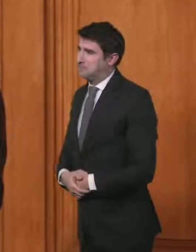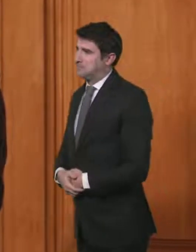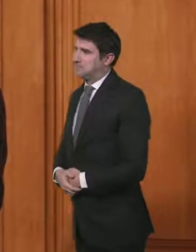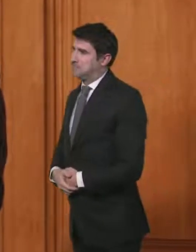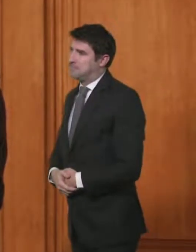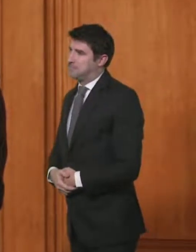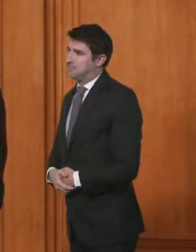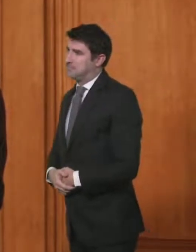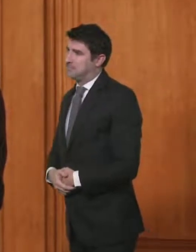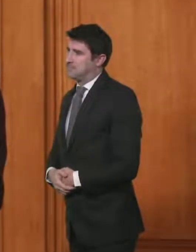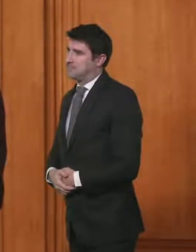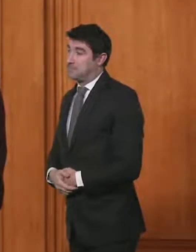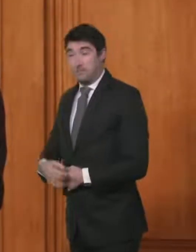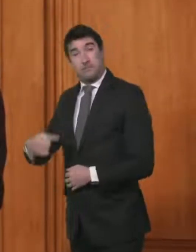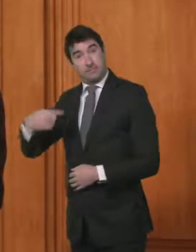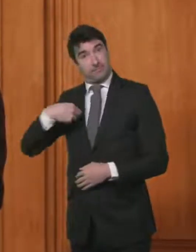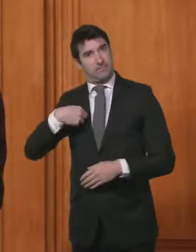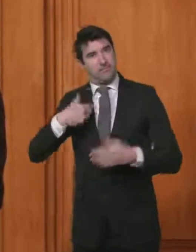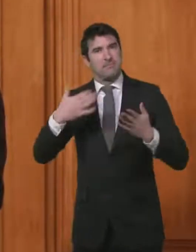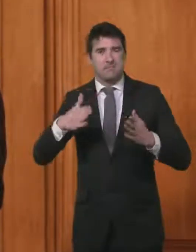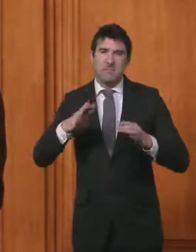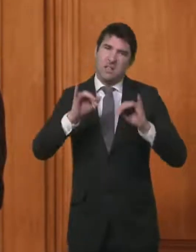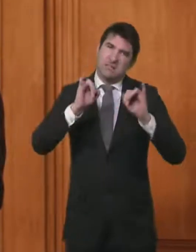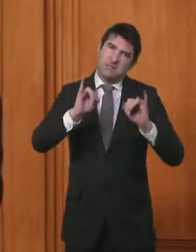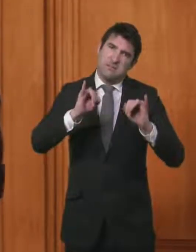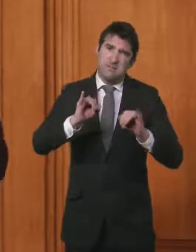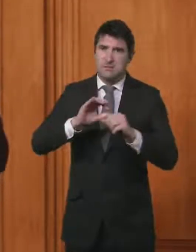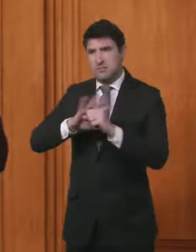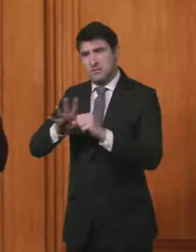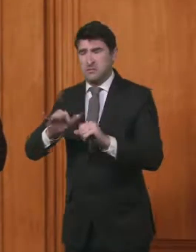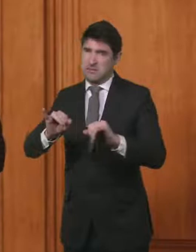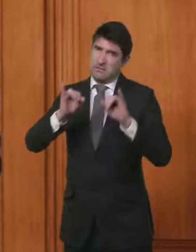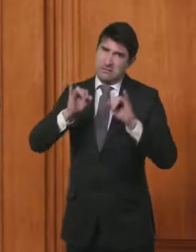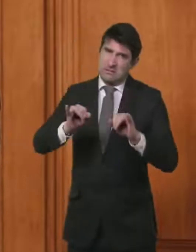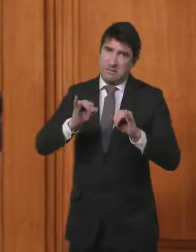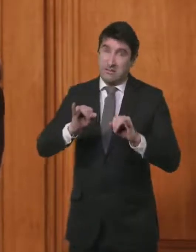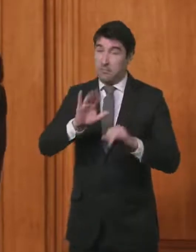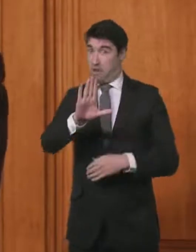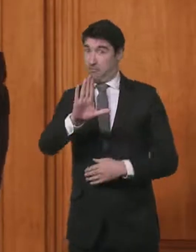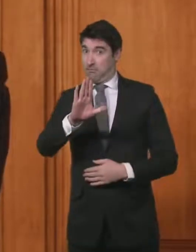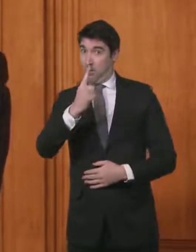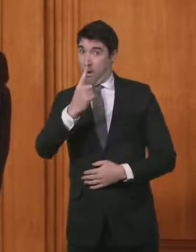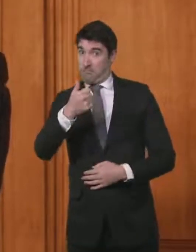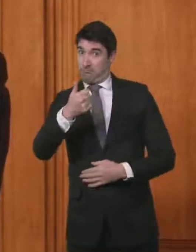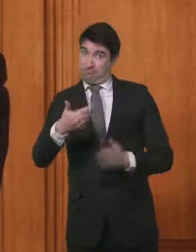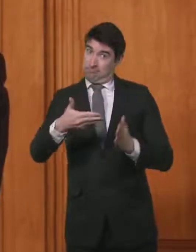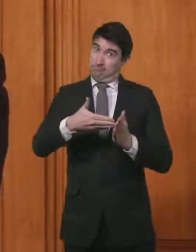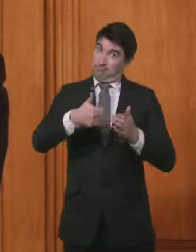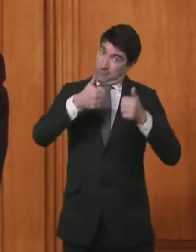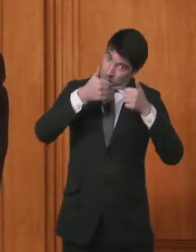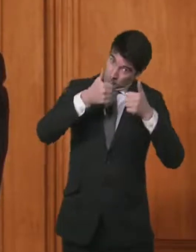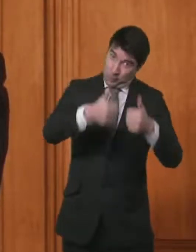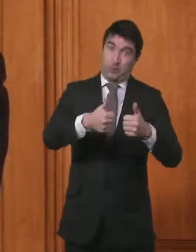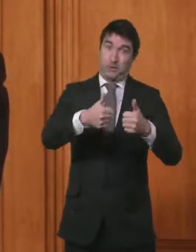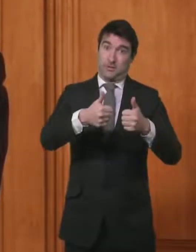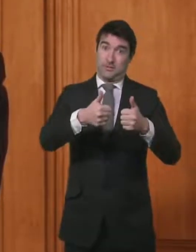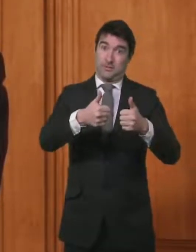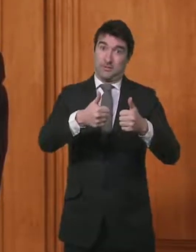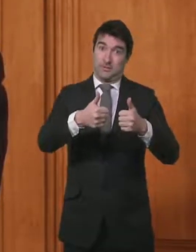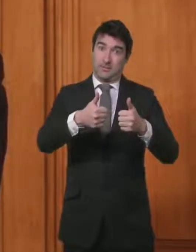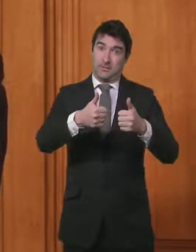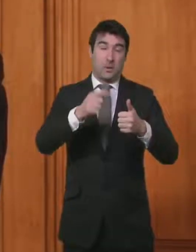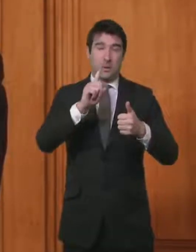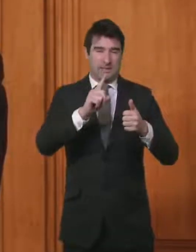day with the authorisation of the Oxford AstraZeneca vaccine. And I want to really thank